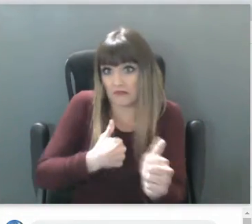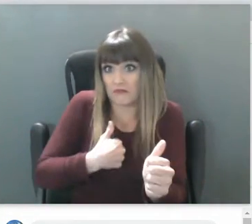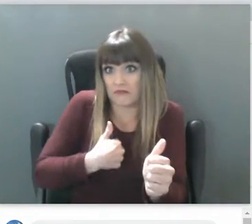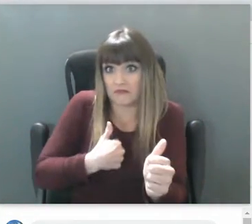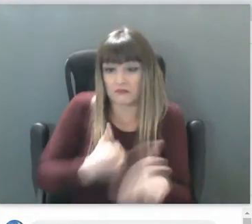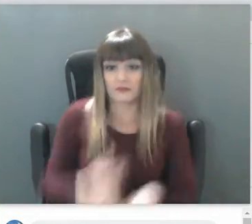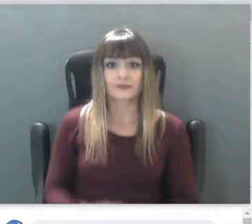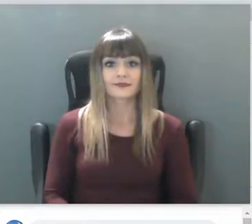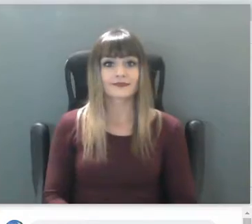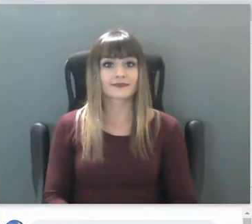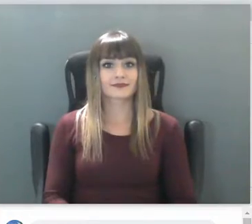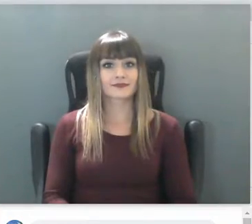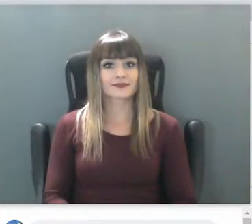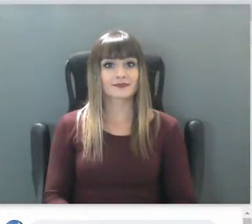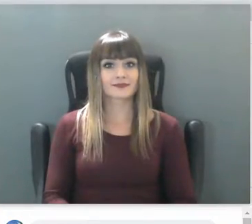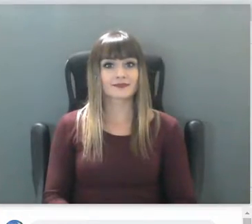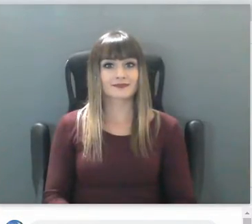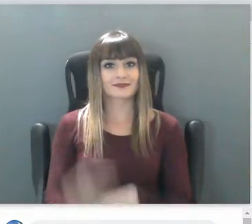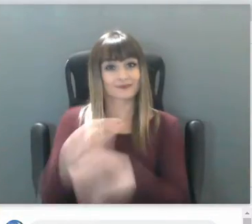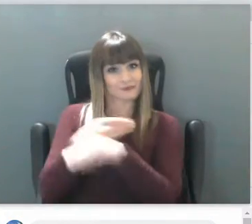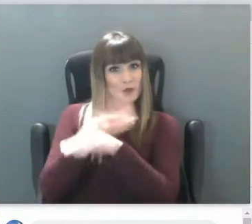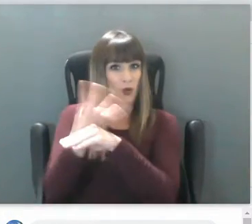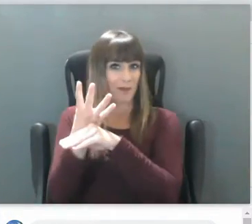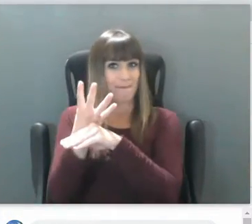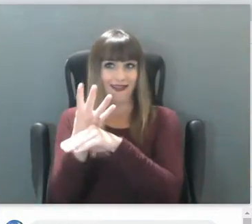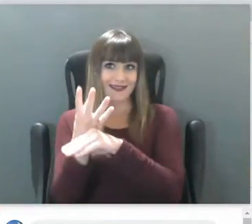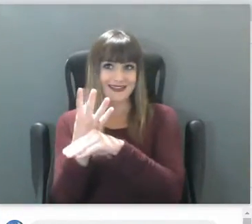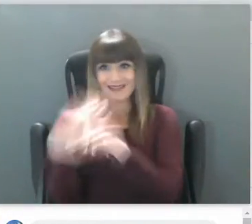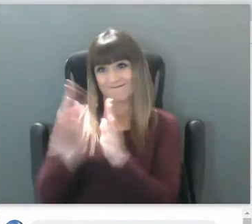Come on in. Hi, guys. Porcupine paintings.